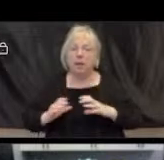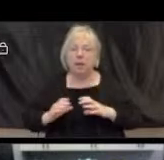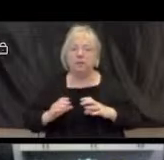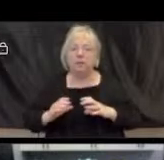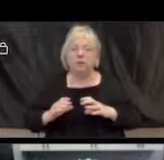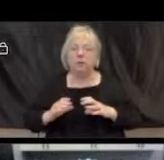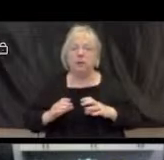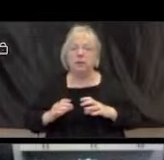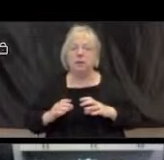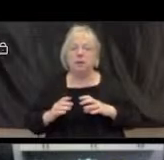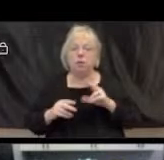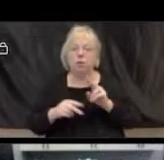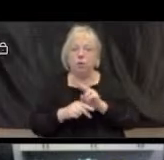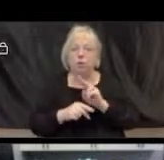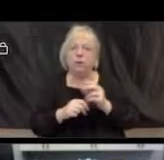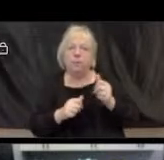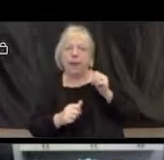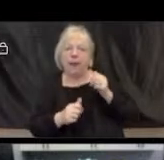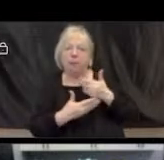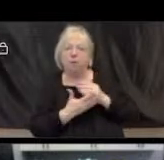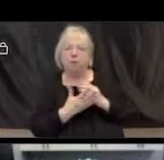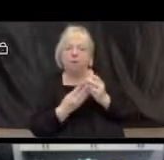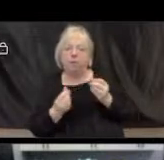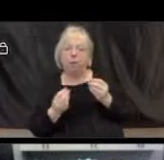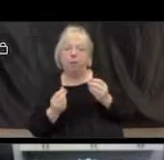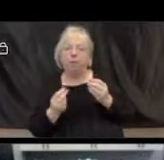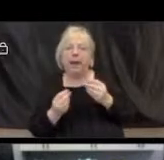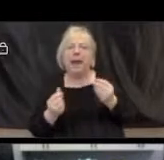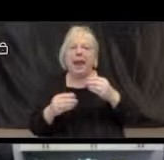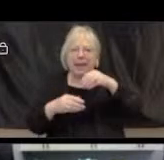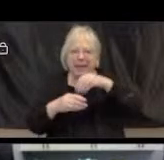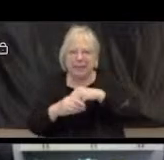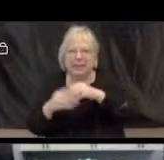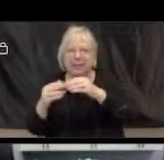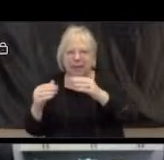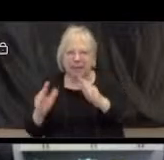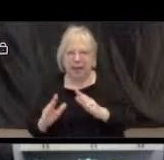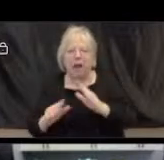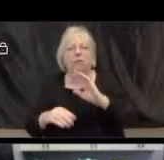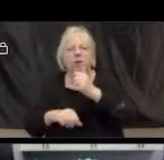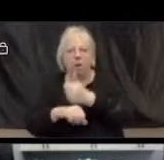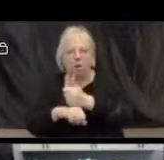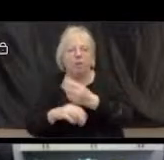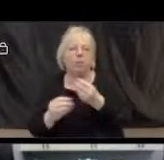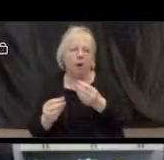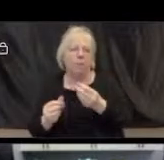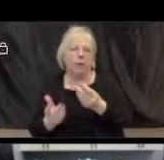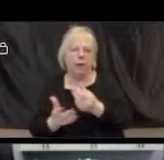in the back part of the property and also in the inside of the property available for them.